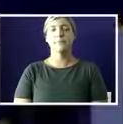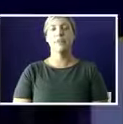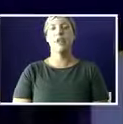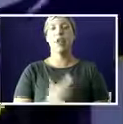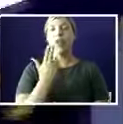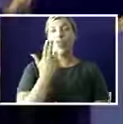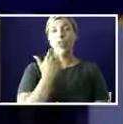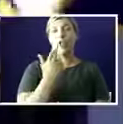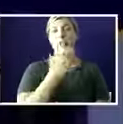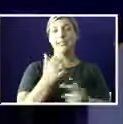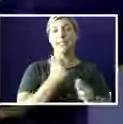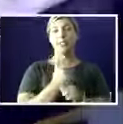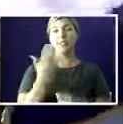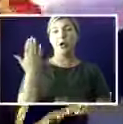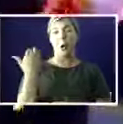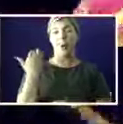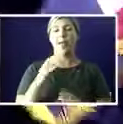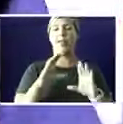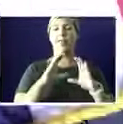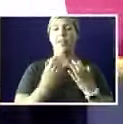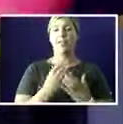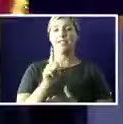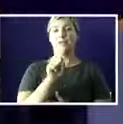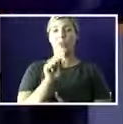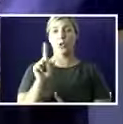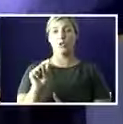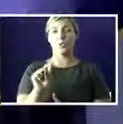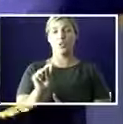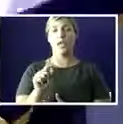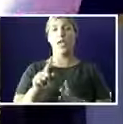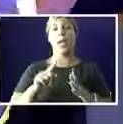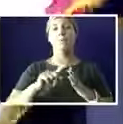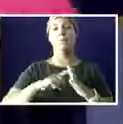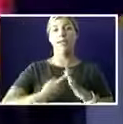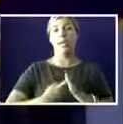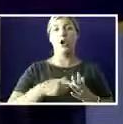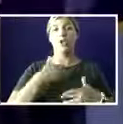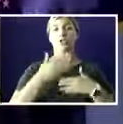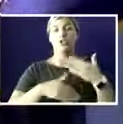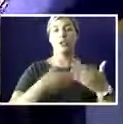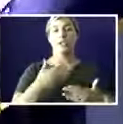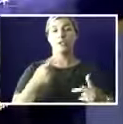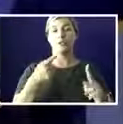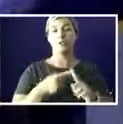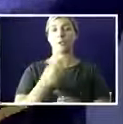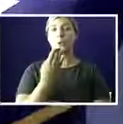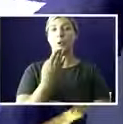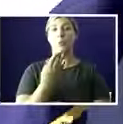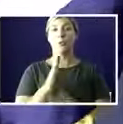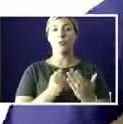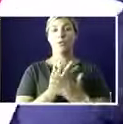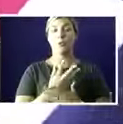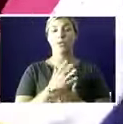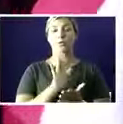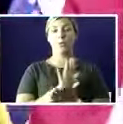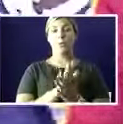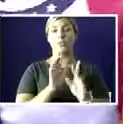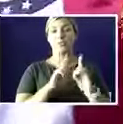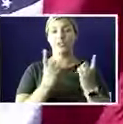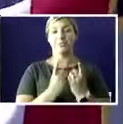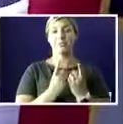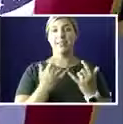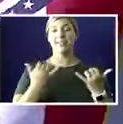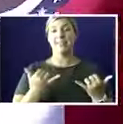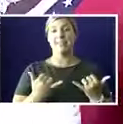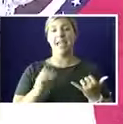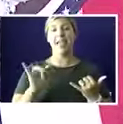13 years ago, the class of 2020 began our journey through the Blue Springs School District. Today, that journey concludes